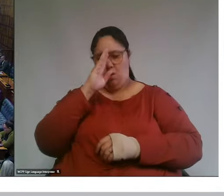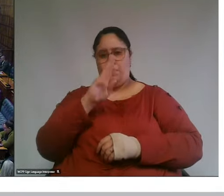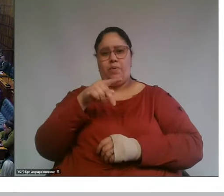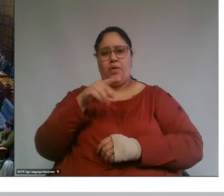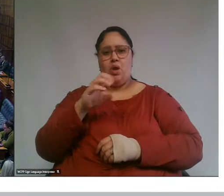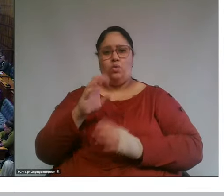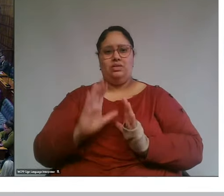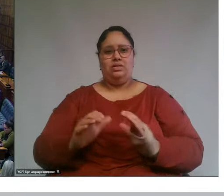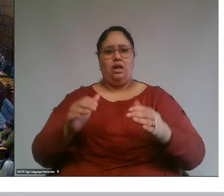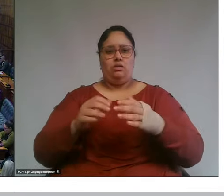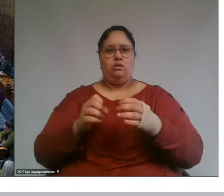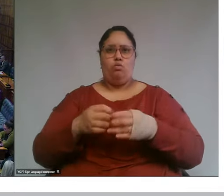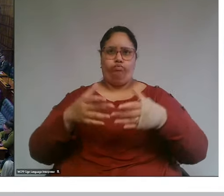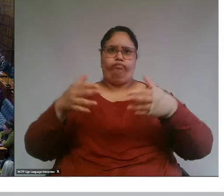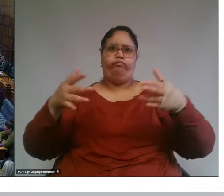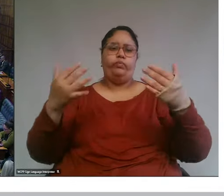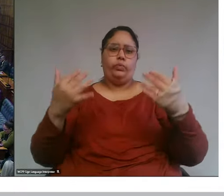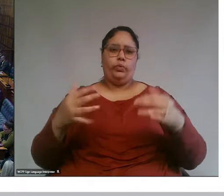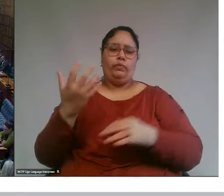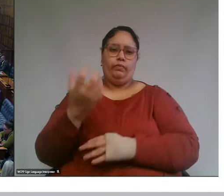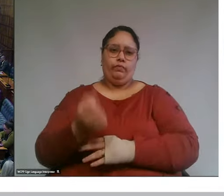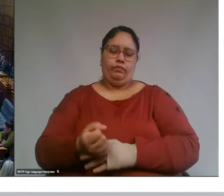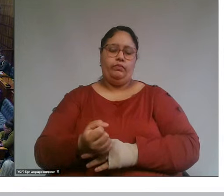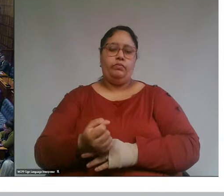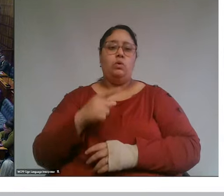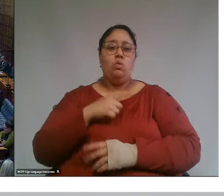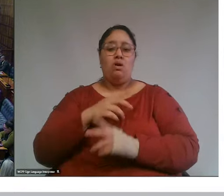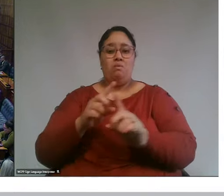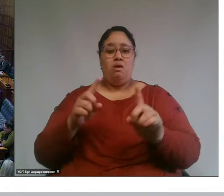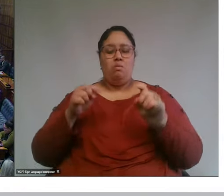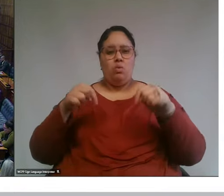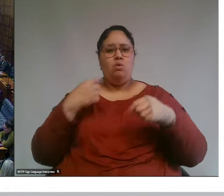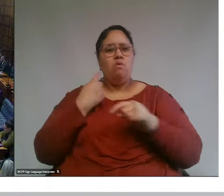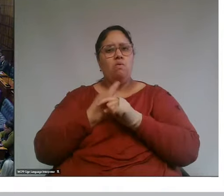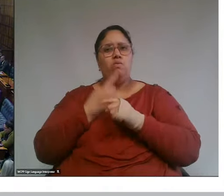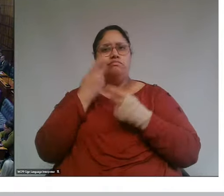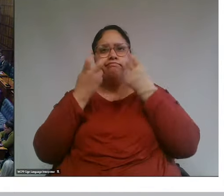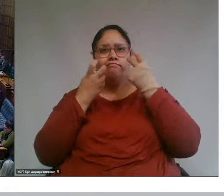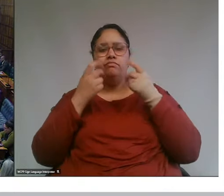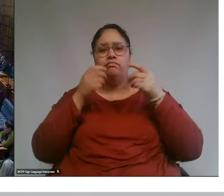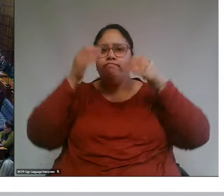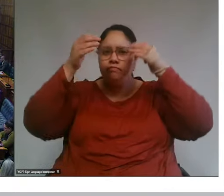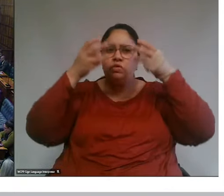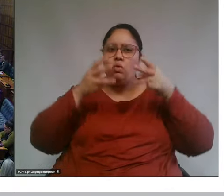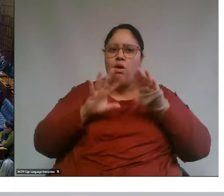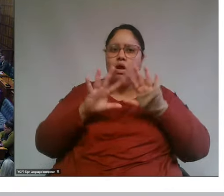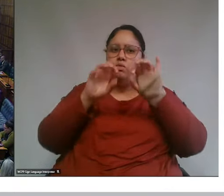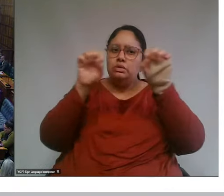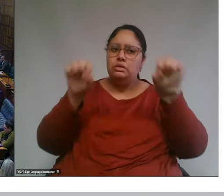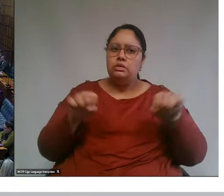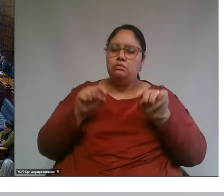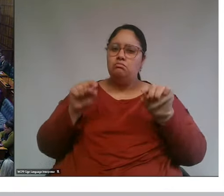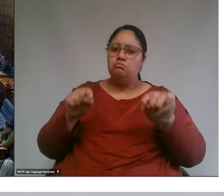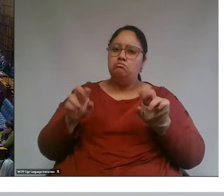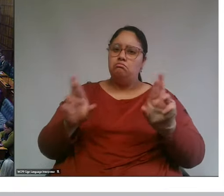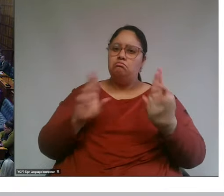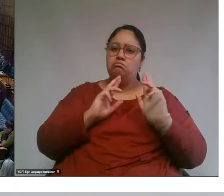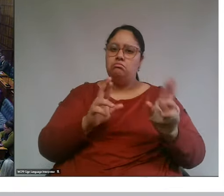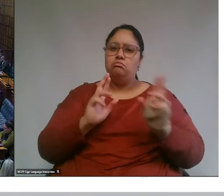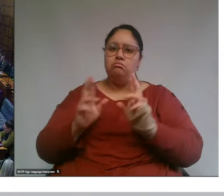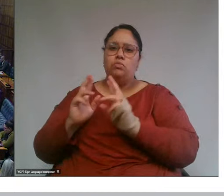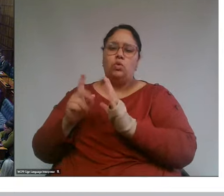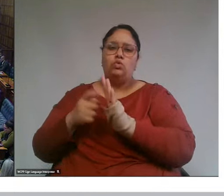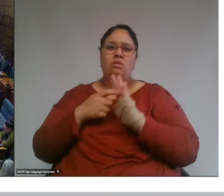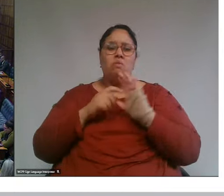experience significant growth um as a department we always look at innovative ways for the system to um respond to that